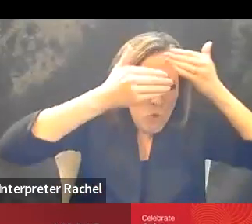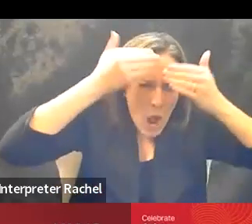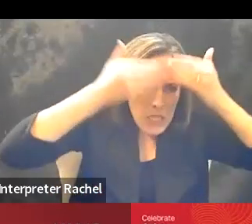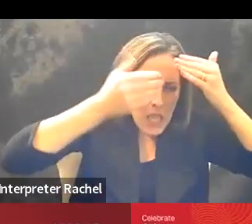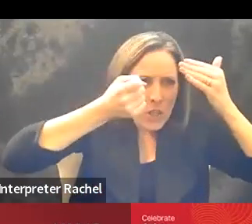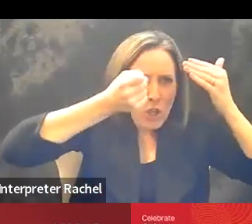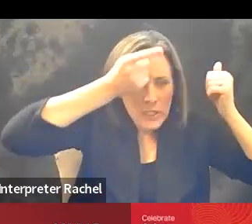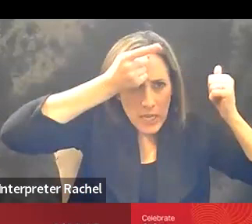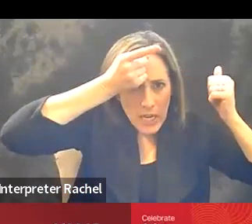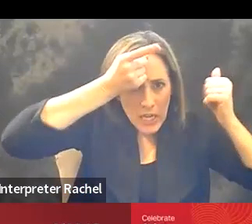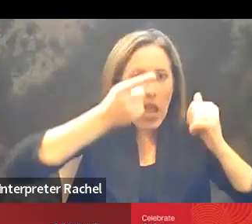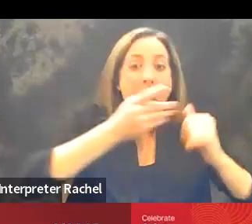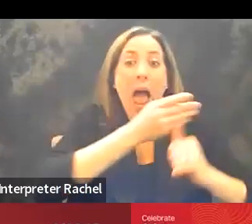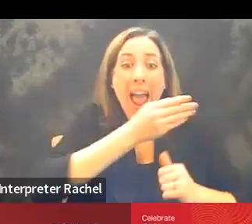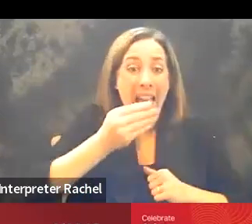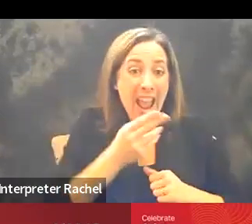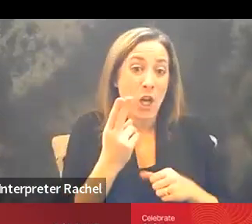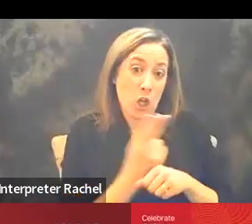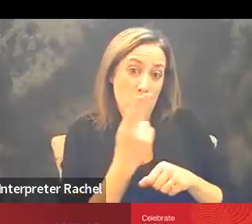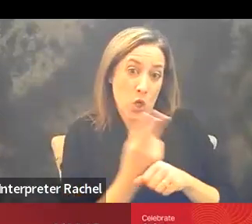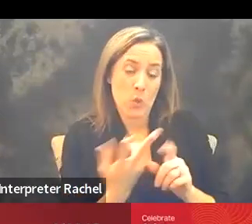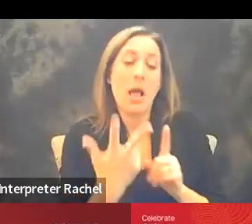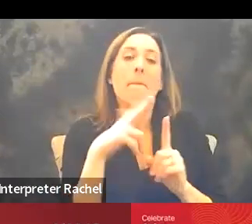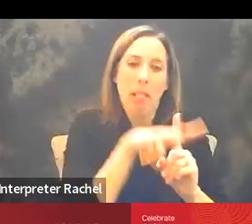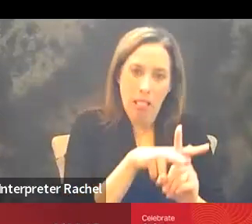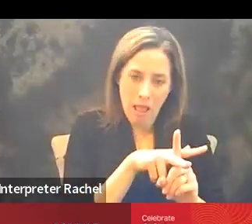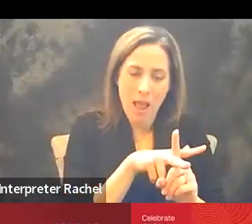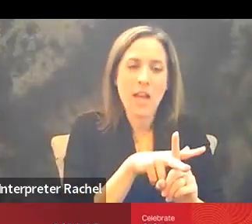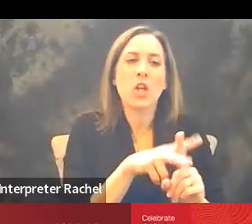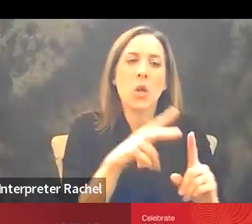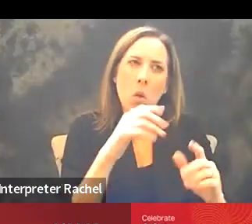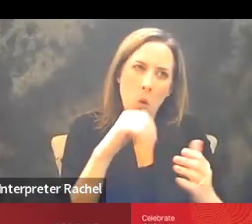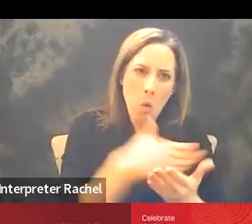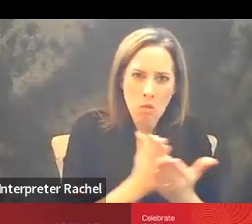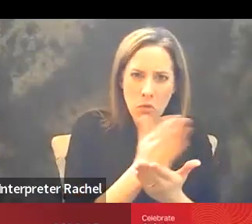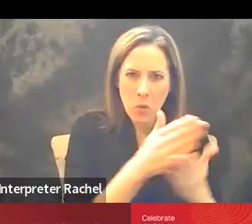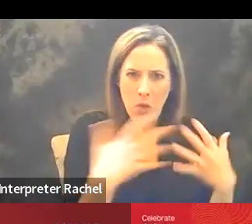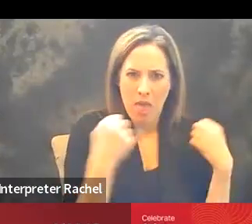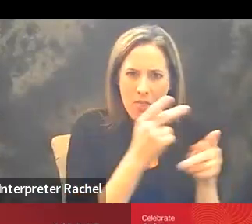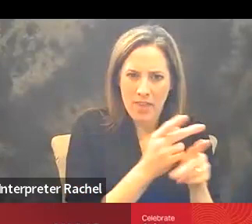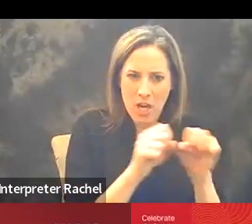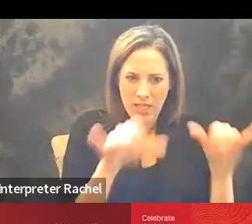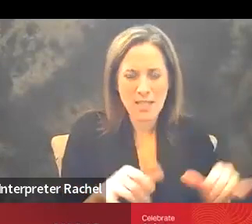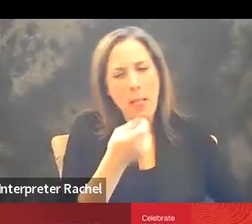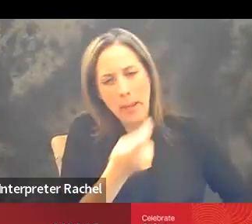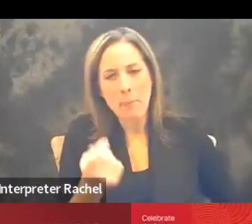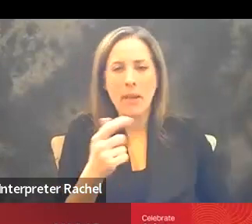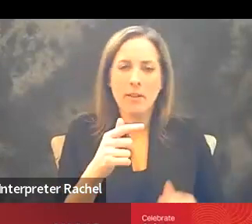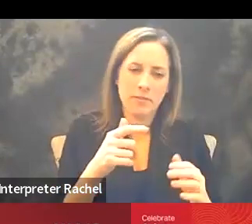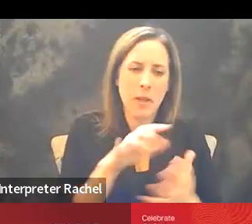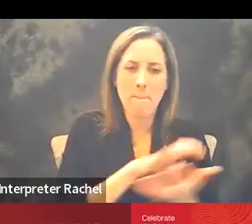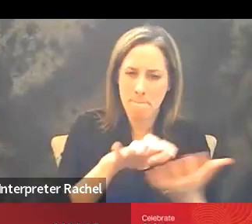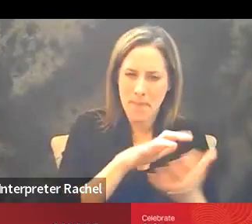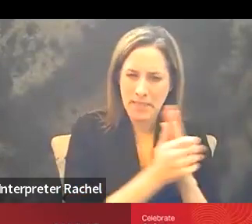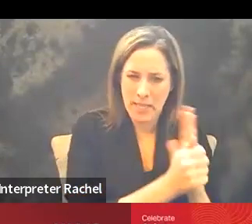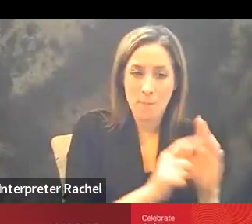and then use it to improve their health or navigate the healthcare system, right? So it's kind of a mixed bag of skills, and I can go into more of that later. But